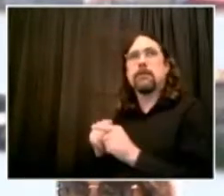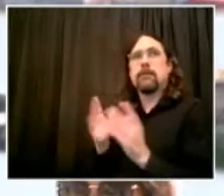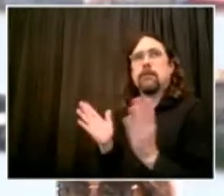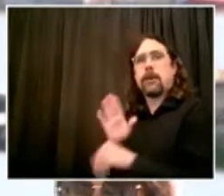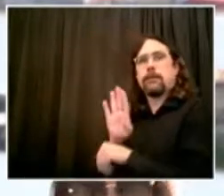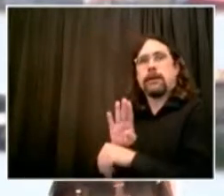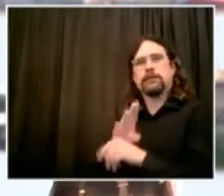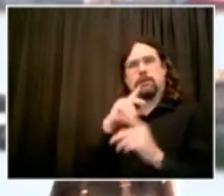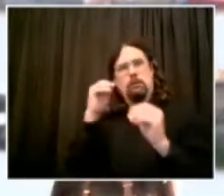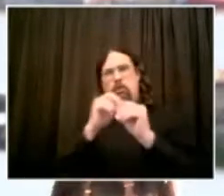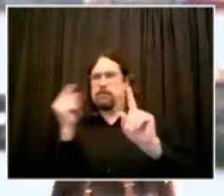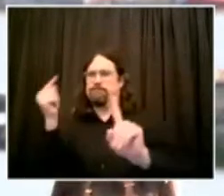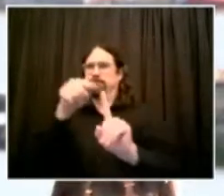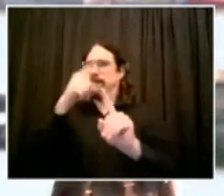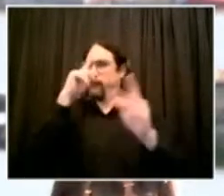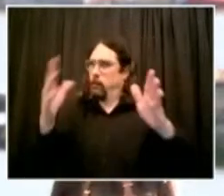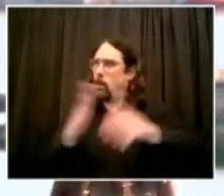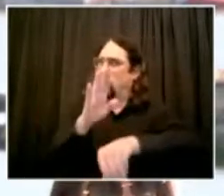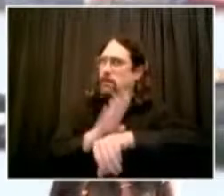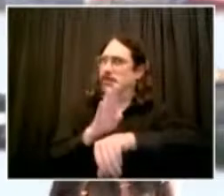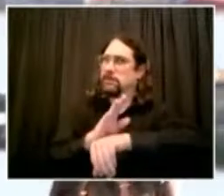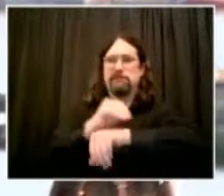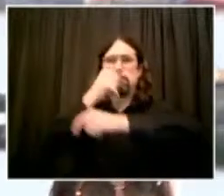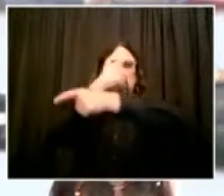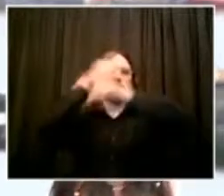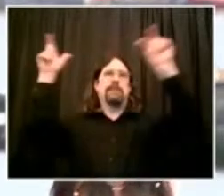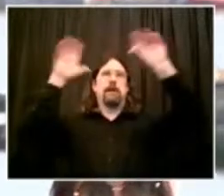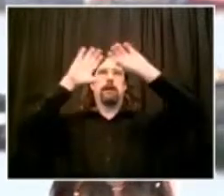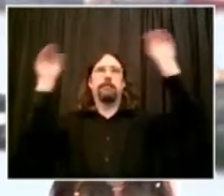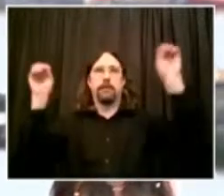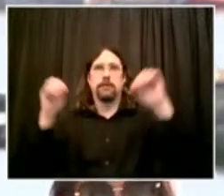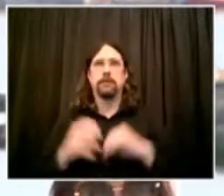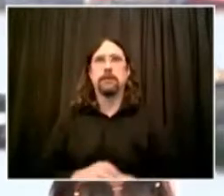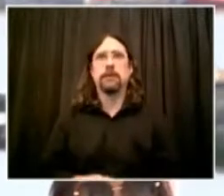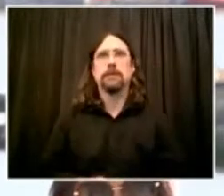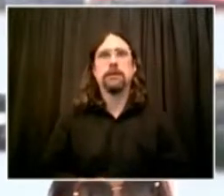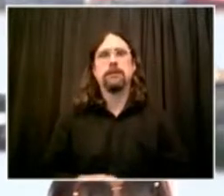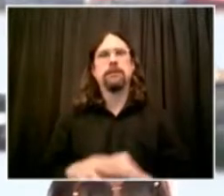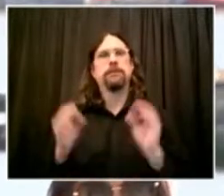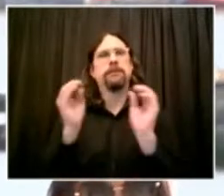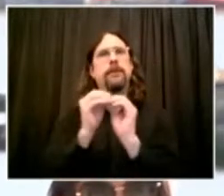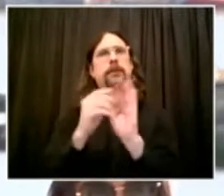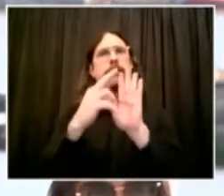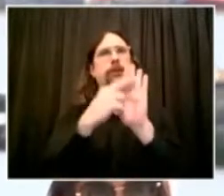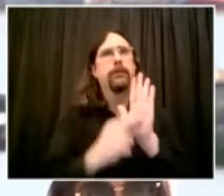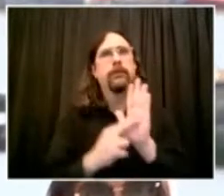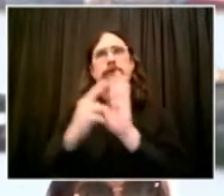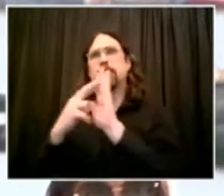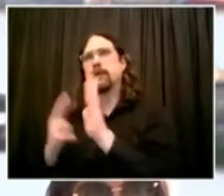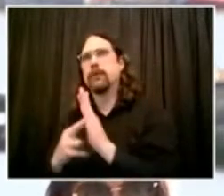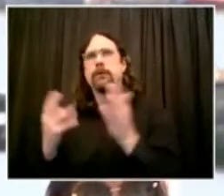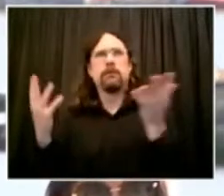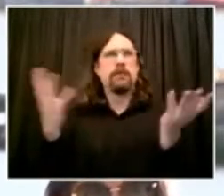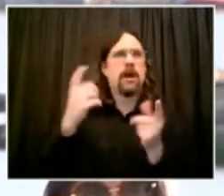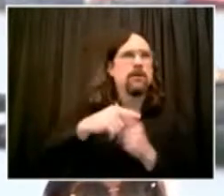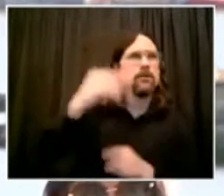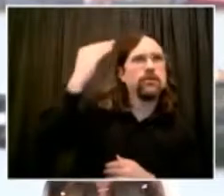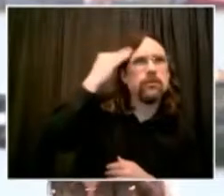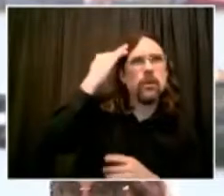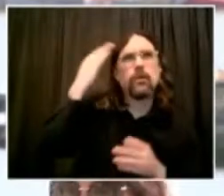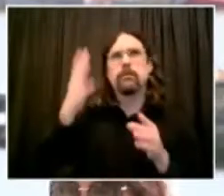that on our website or call our hotline. If you need additional support and you need